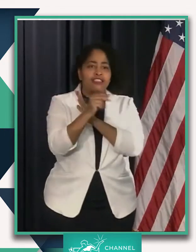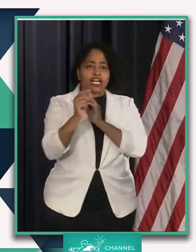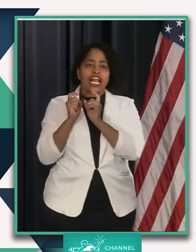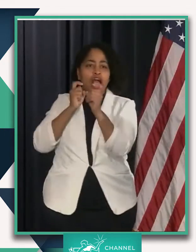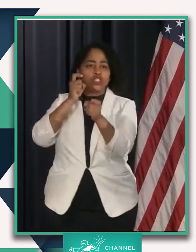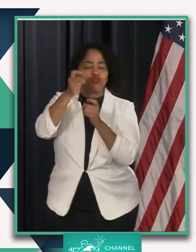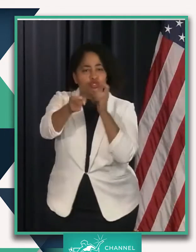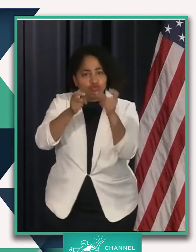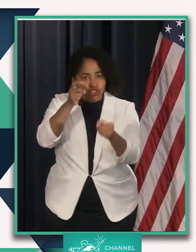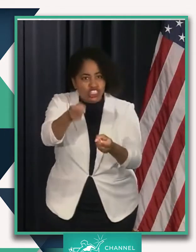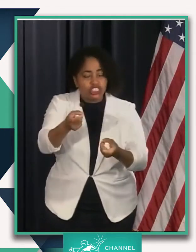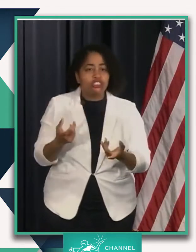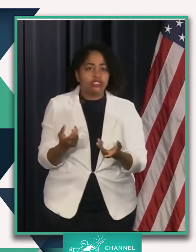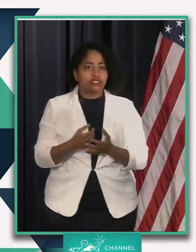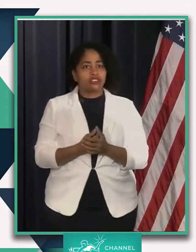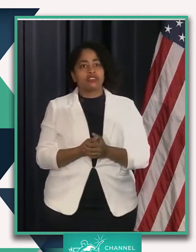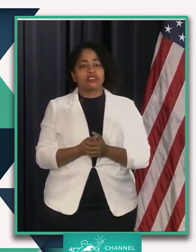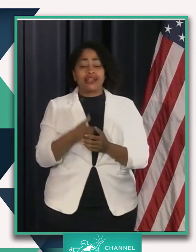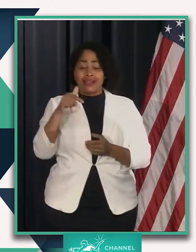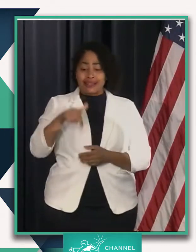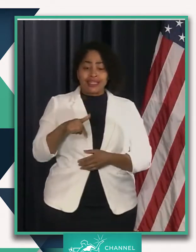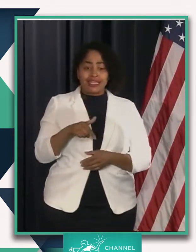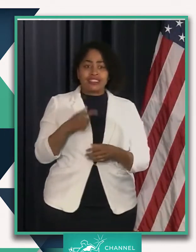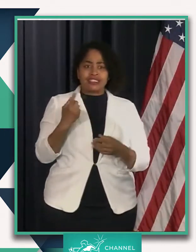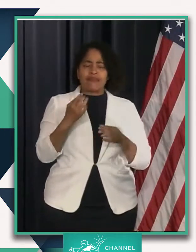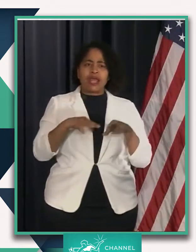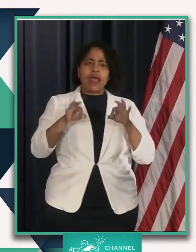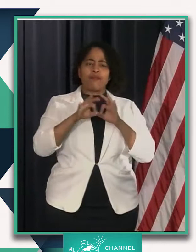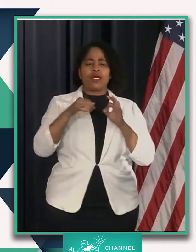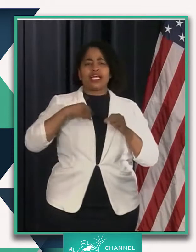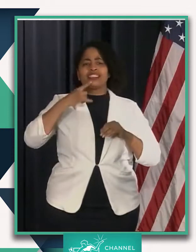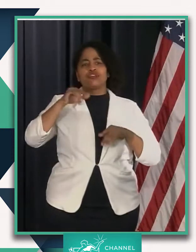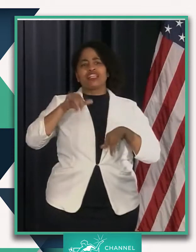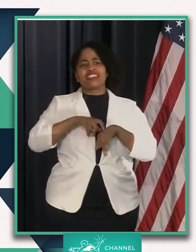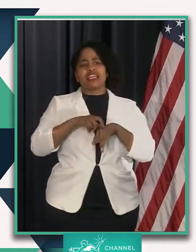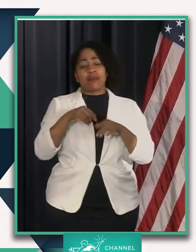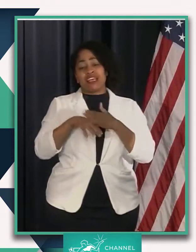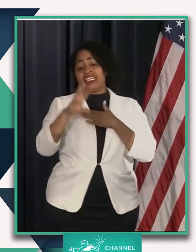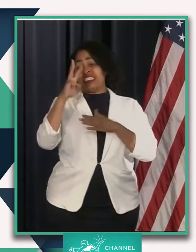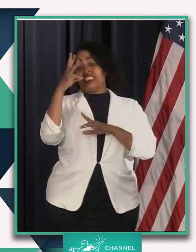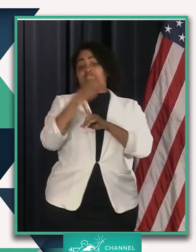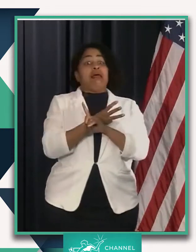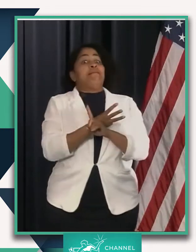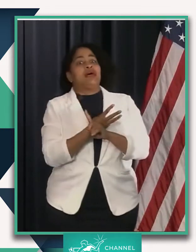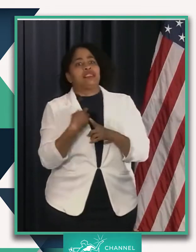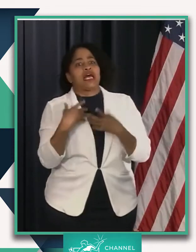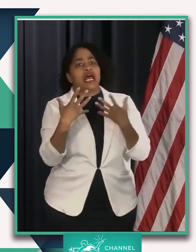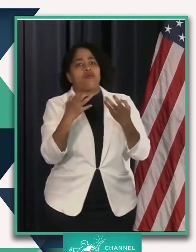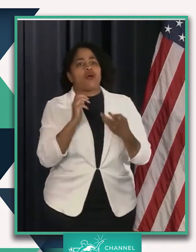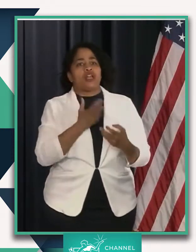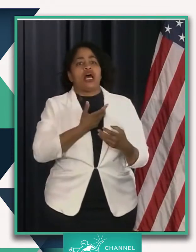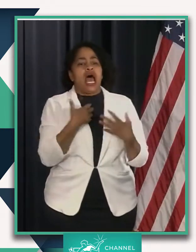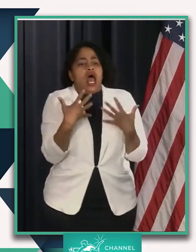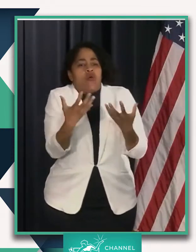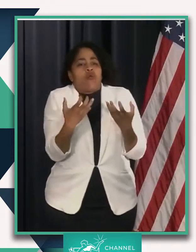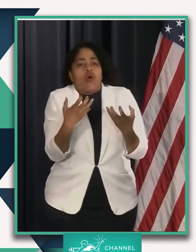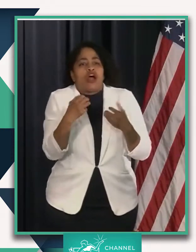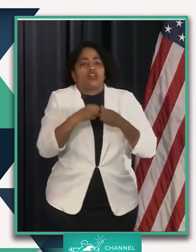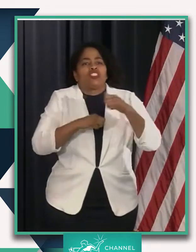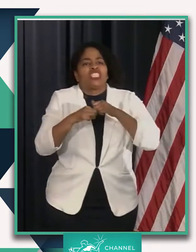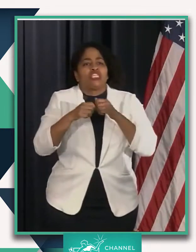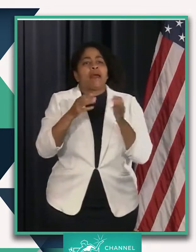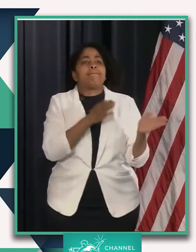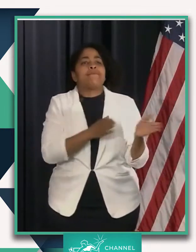and that this was going to be important. And I said to them at the time, within 6 months, I want a strategic plan. I